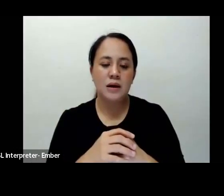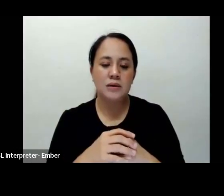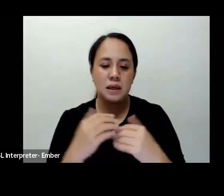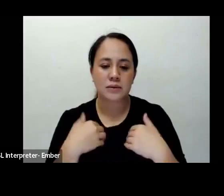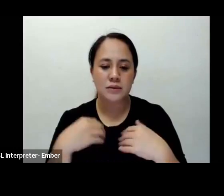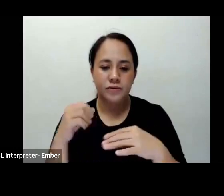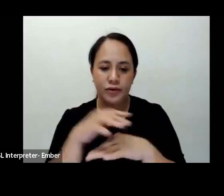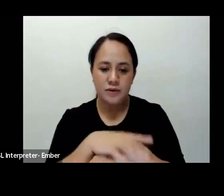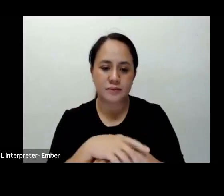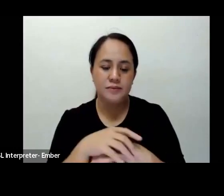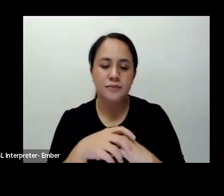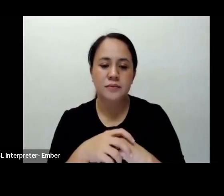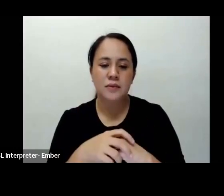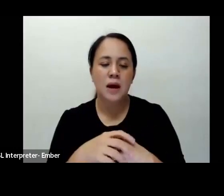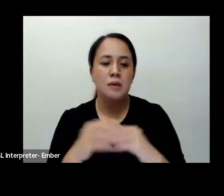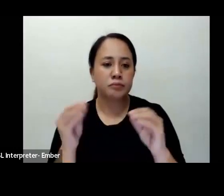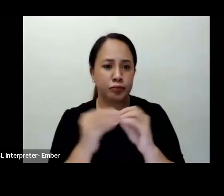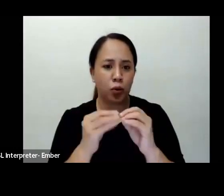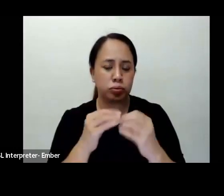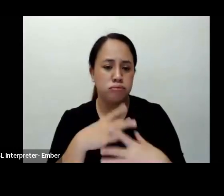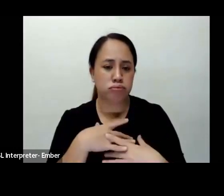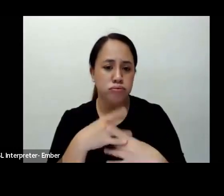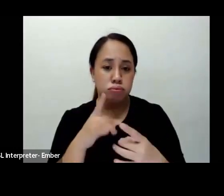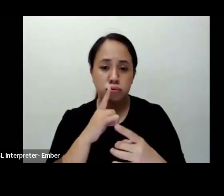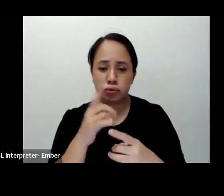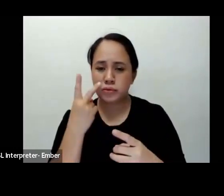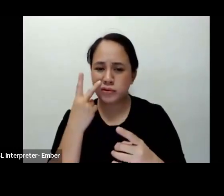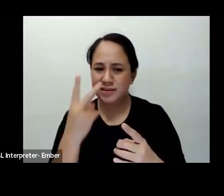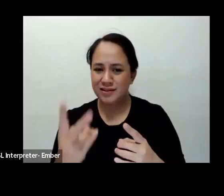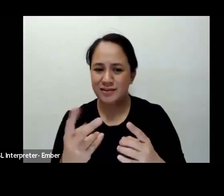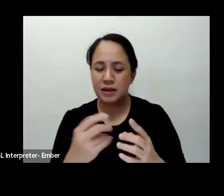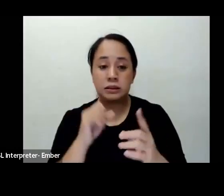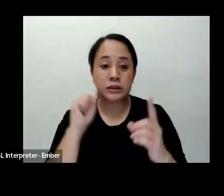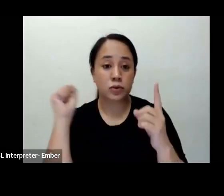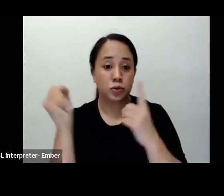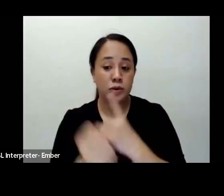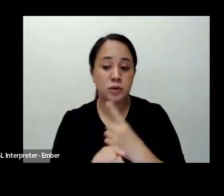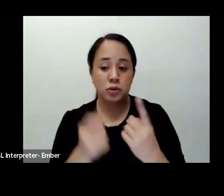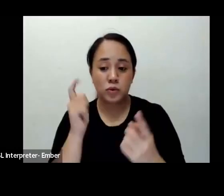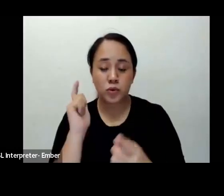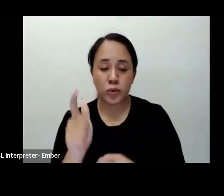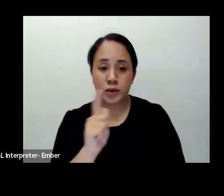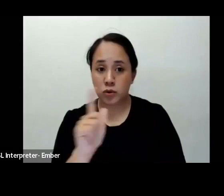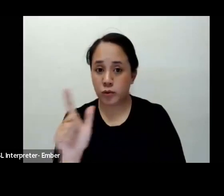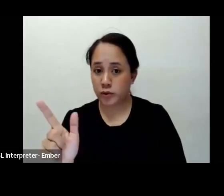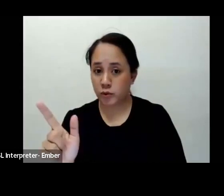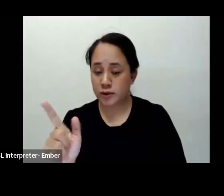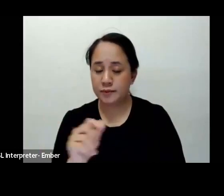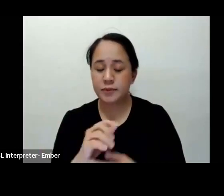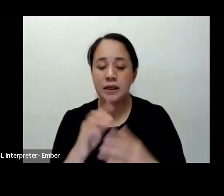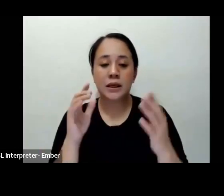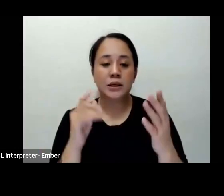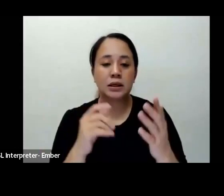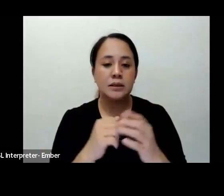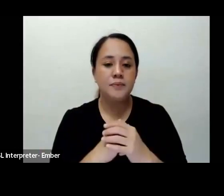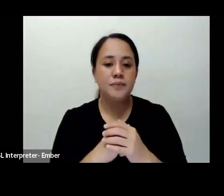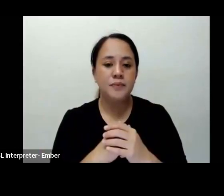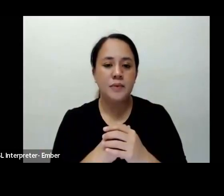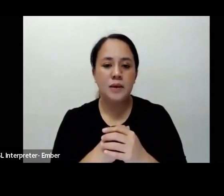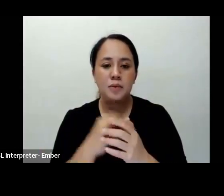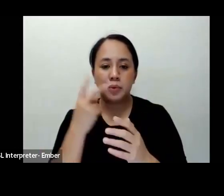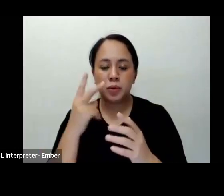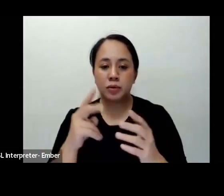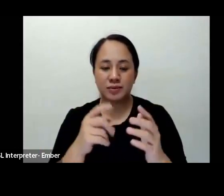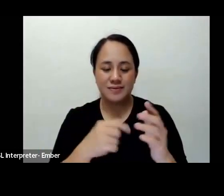affected. So it's more interesting really to look at the situation in 2021, which is one full